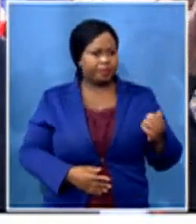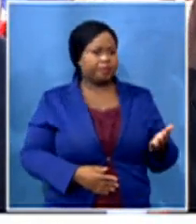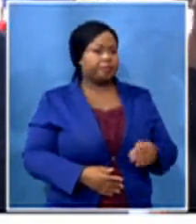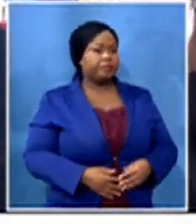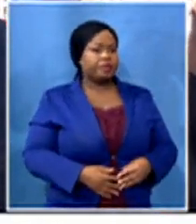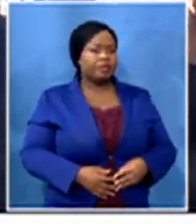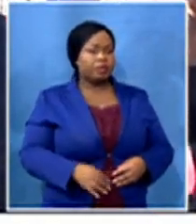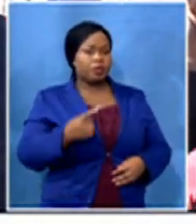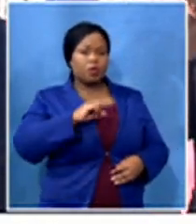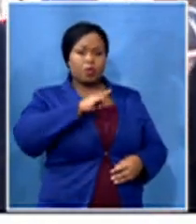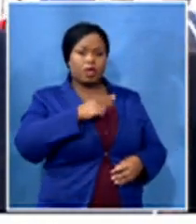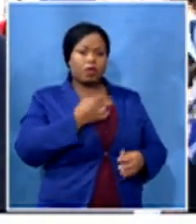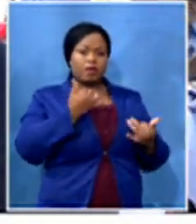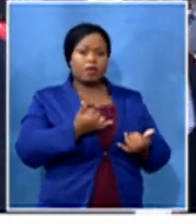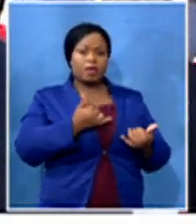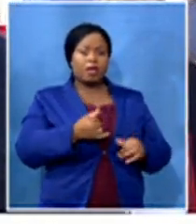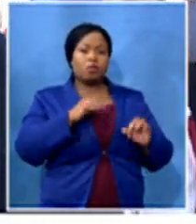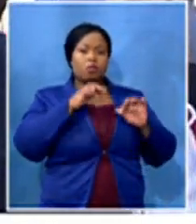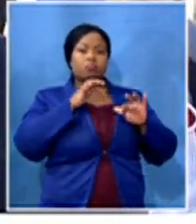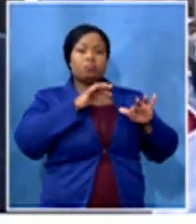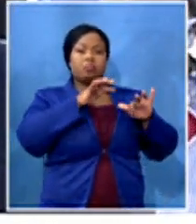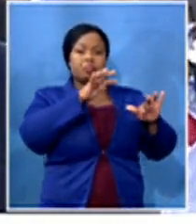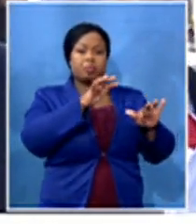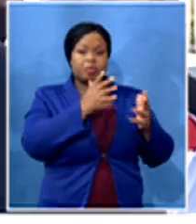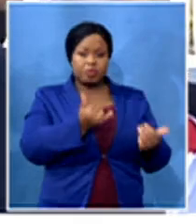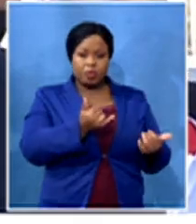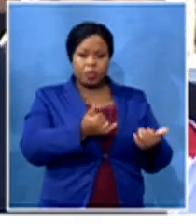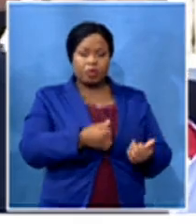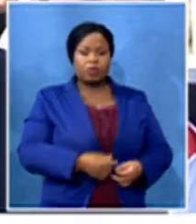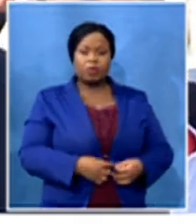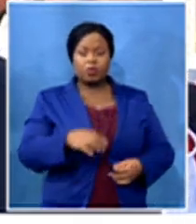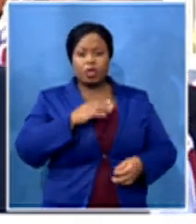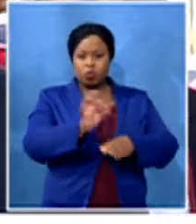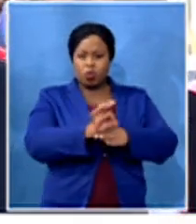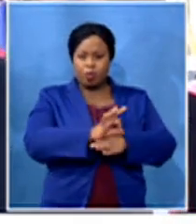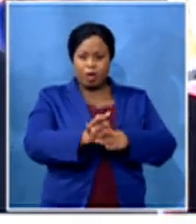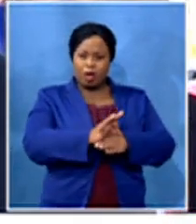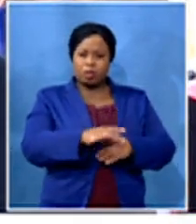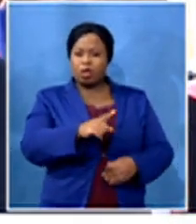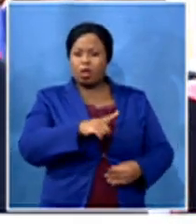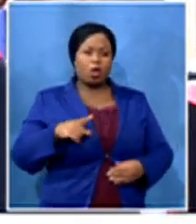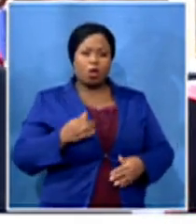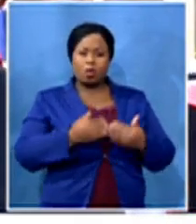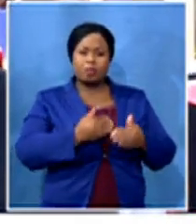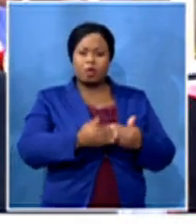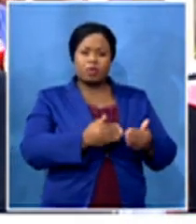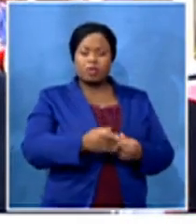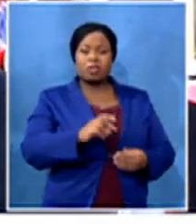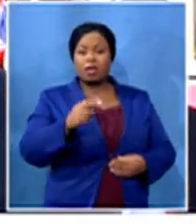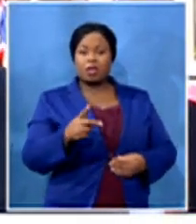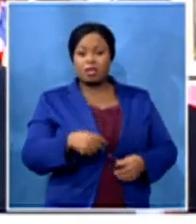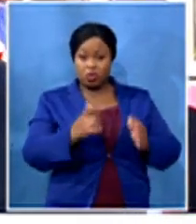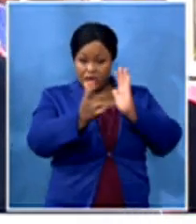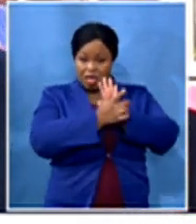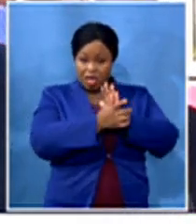imagine staging a march such as this one, takes a long process, Were all the procedures, is this